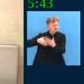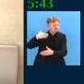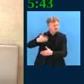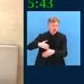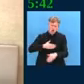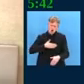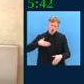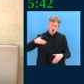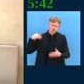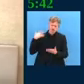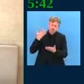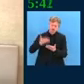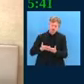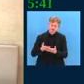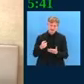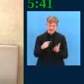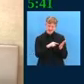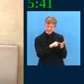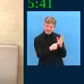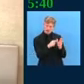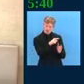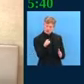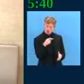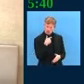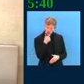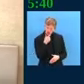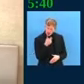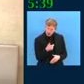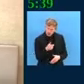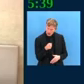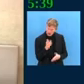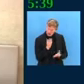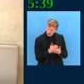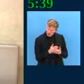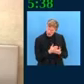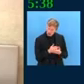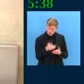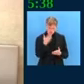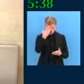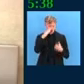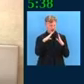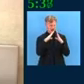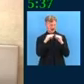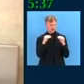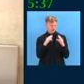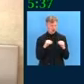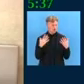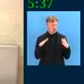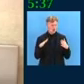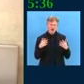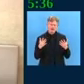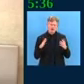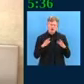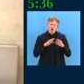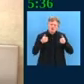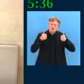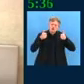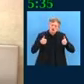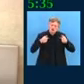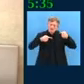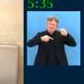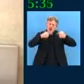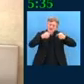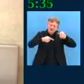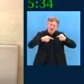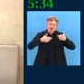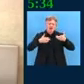to be somehow surreal because of the political, security, and definitely economic situation that exists in this country. But this is a